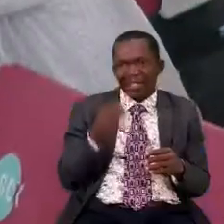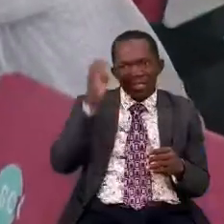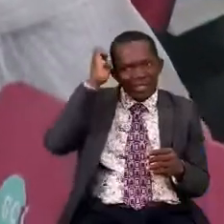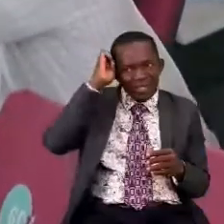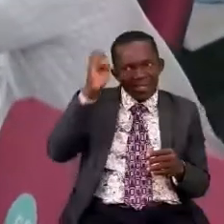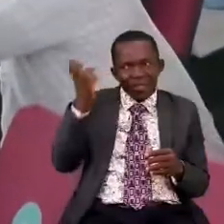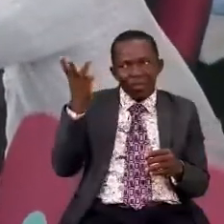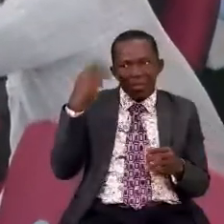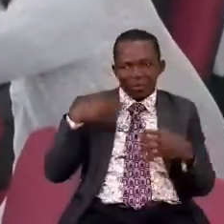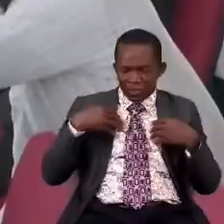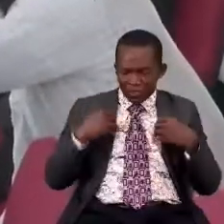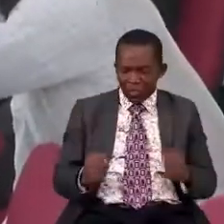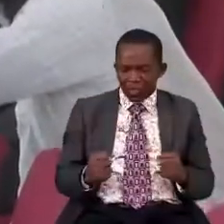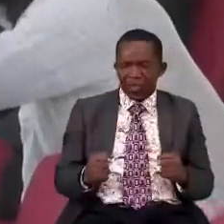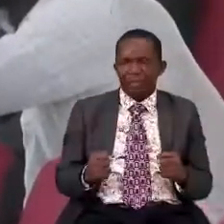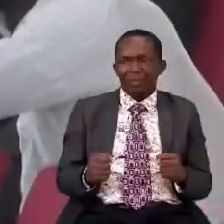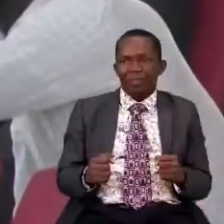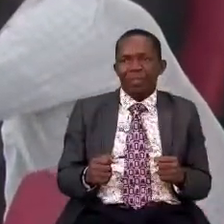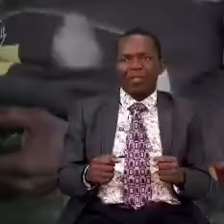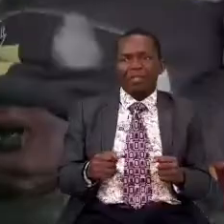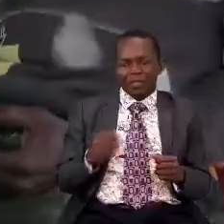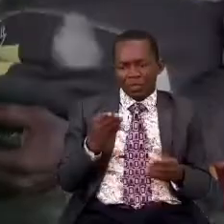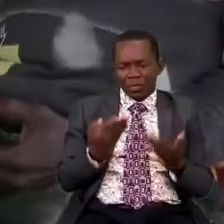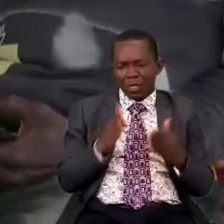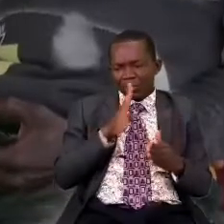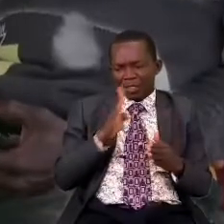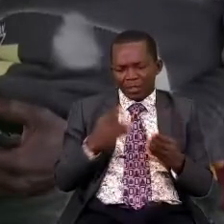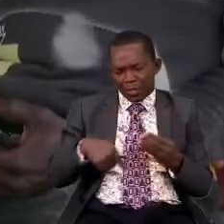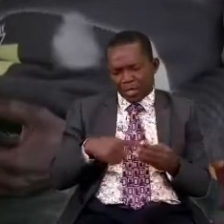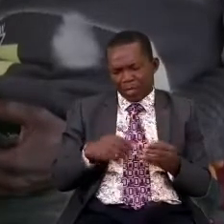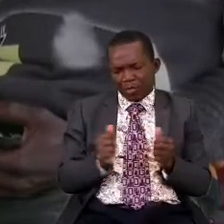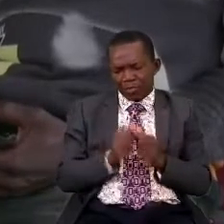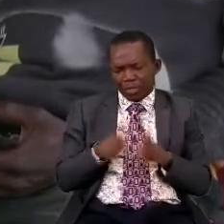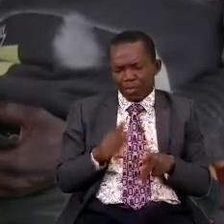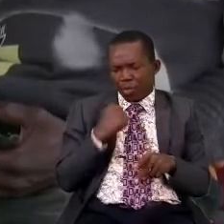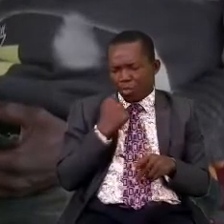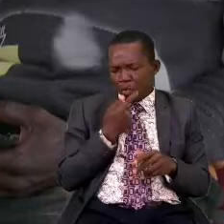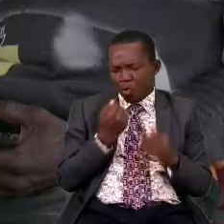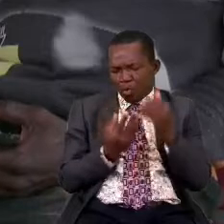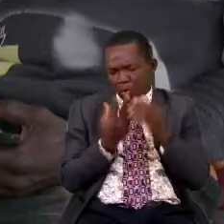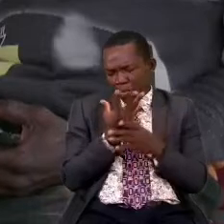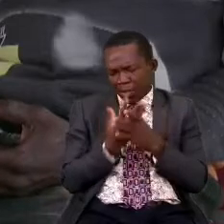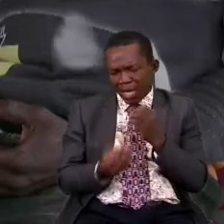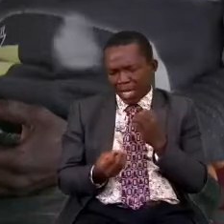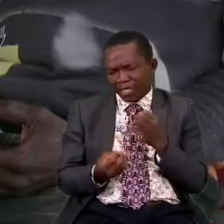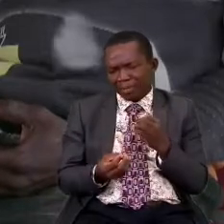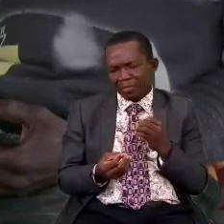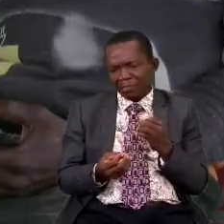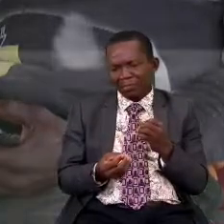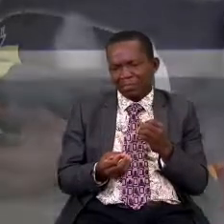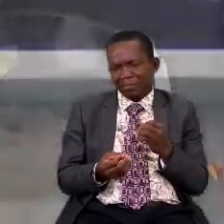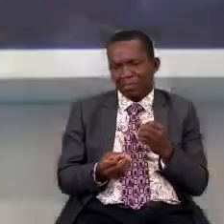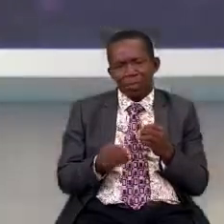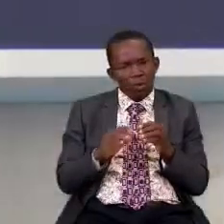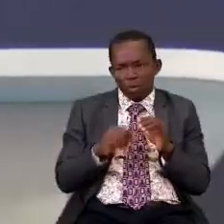when the promise is given unto you, because to them that's impossible, to them that's